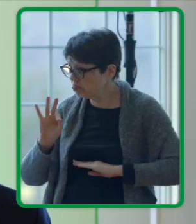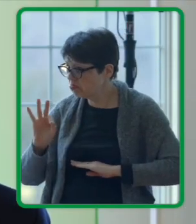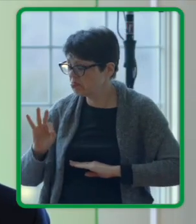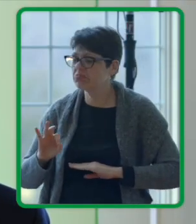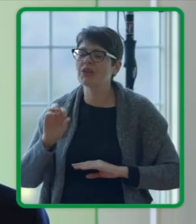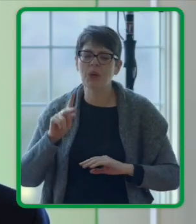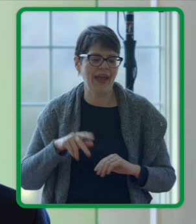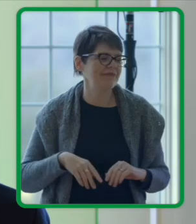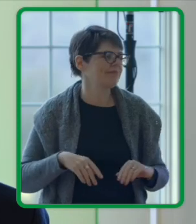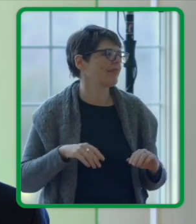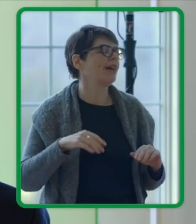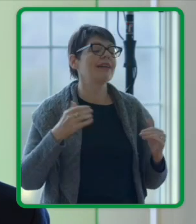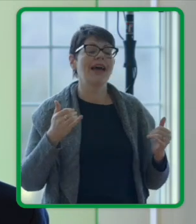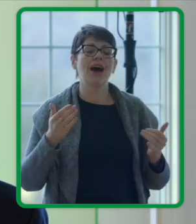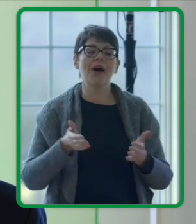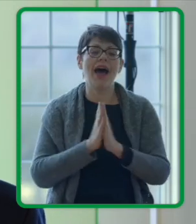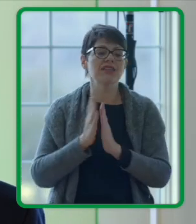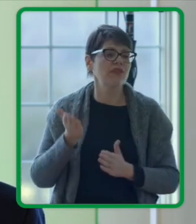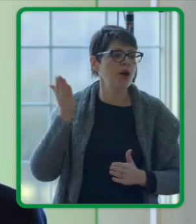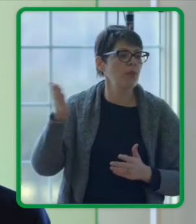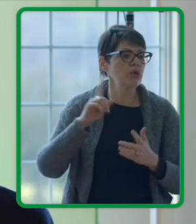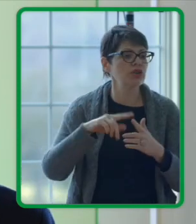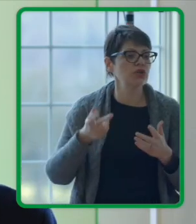There being none, I ask for a motion to adjourn.